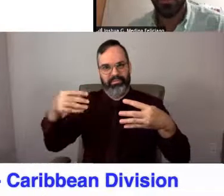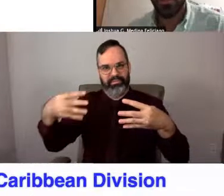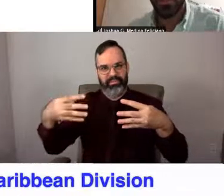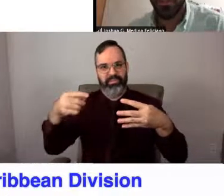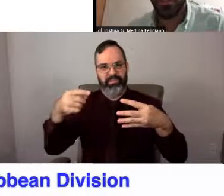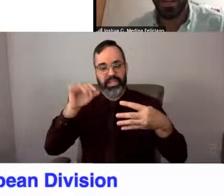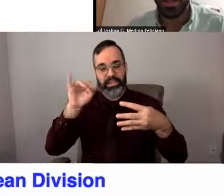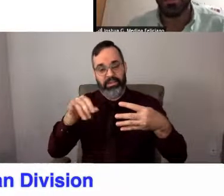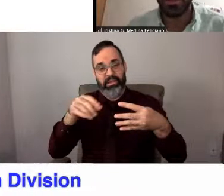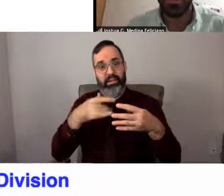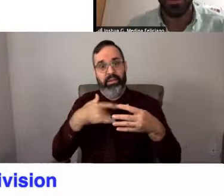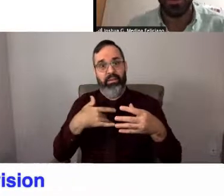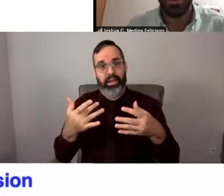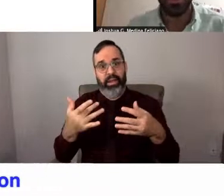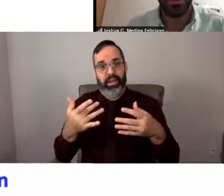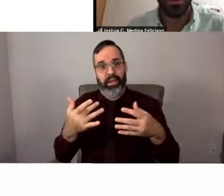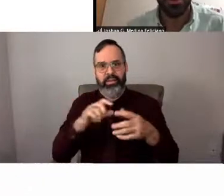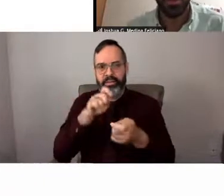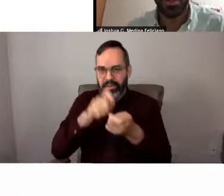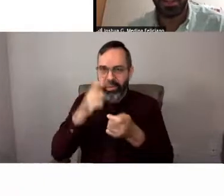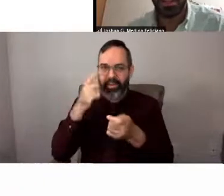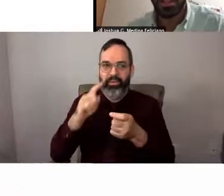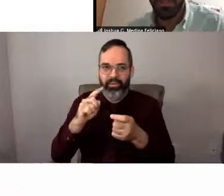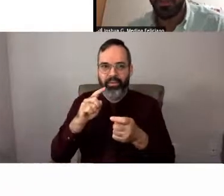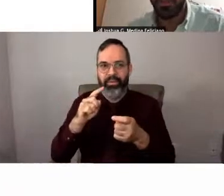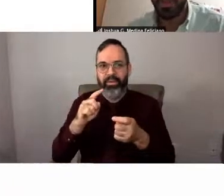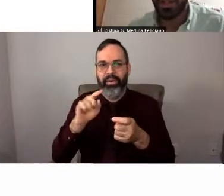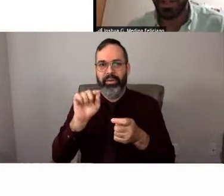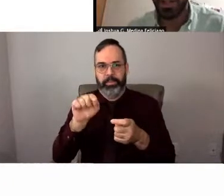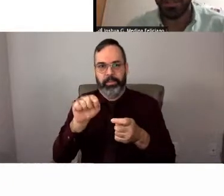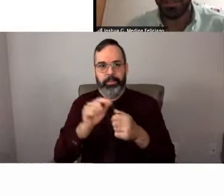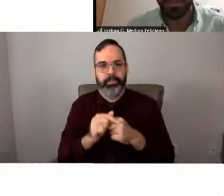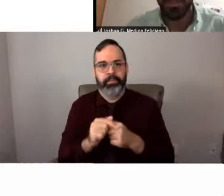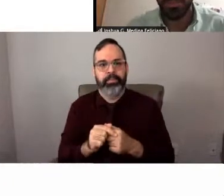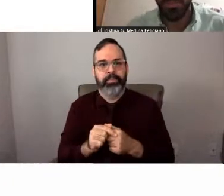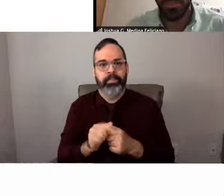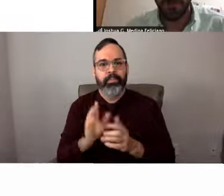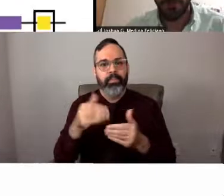specific for the whole Fourier lineage. Next.